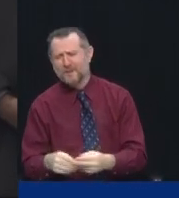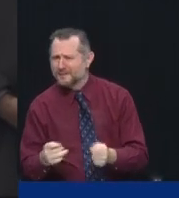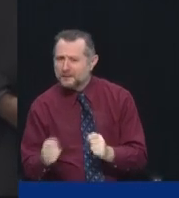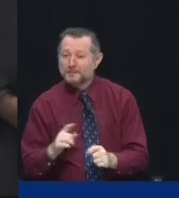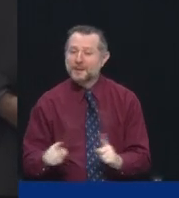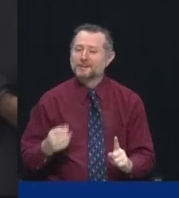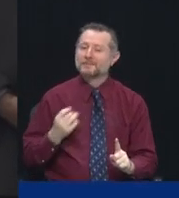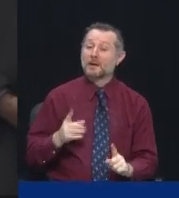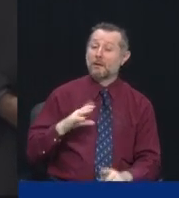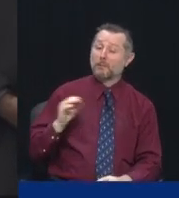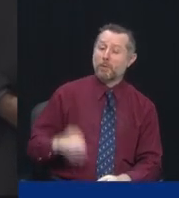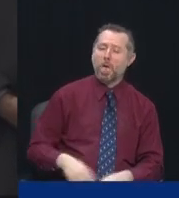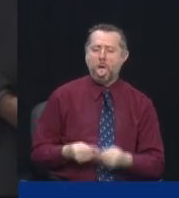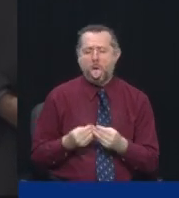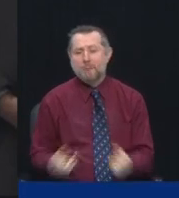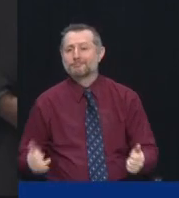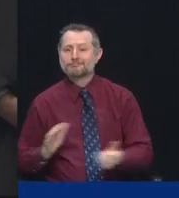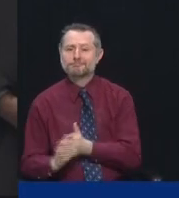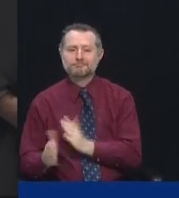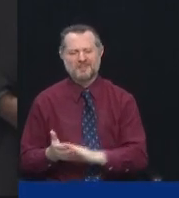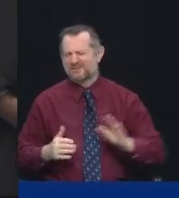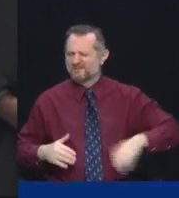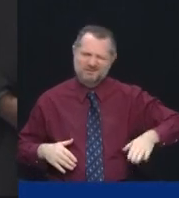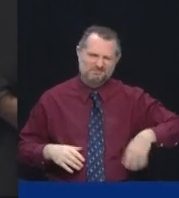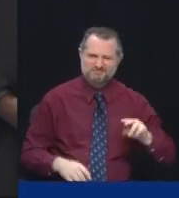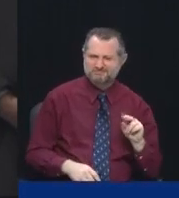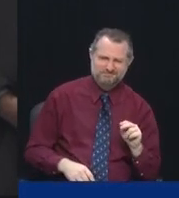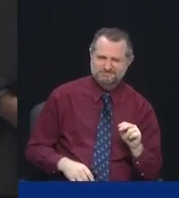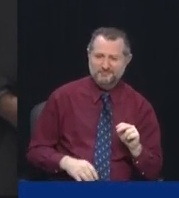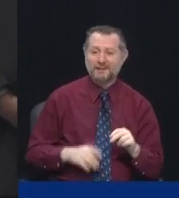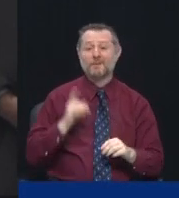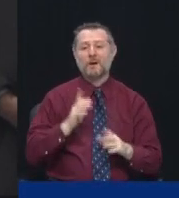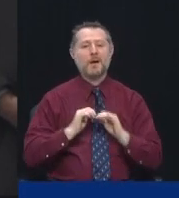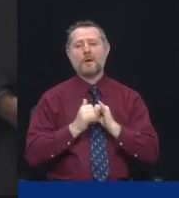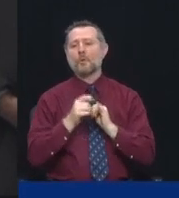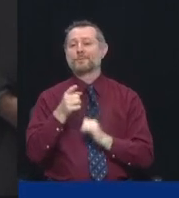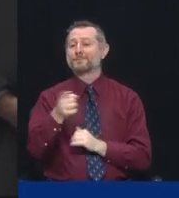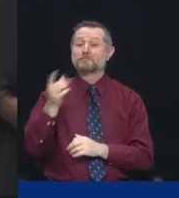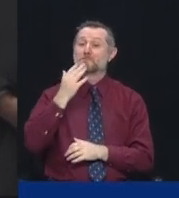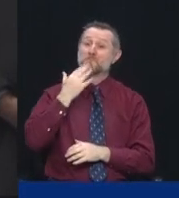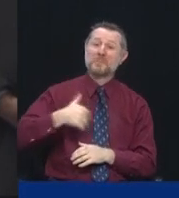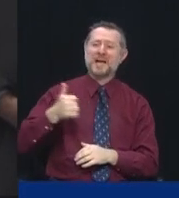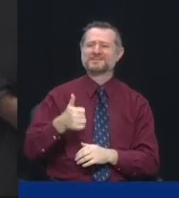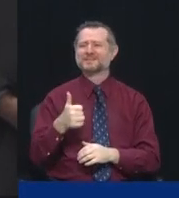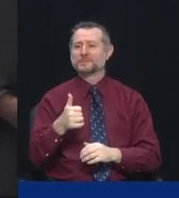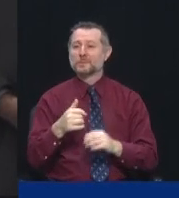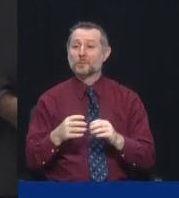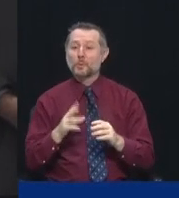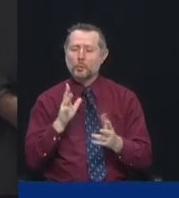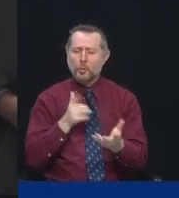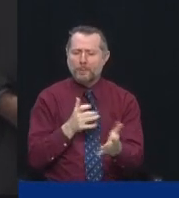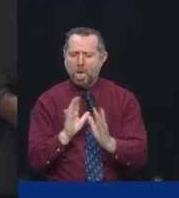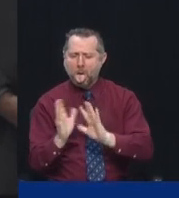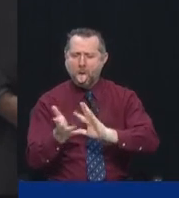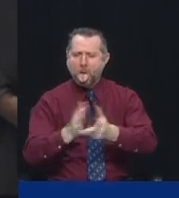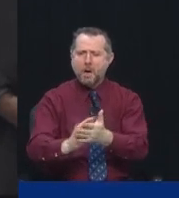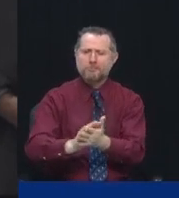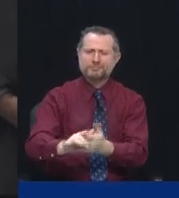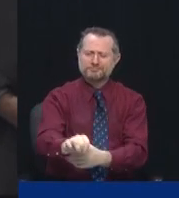Precautions. And the ultimate weapon to win the war, the vaccinations. Get the vaccination.